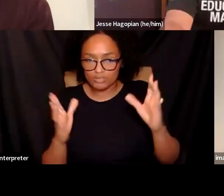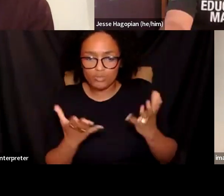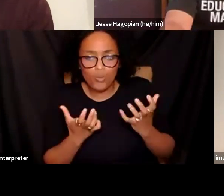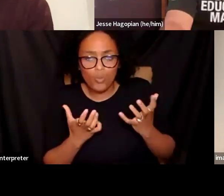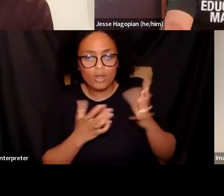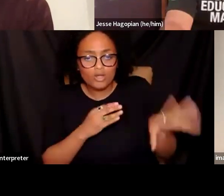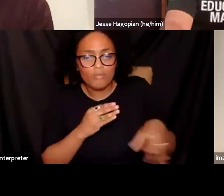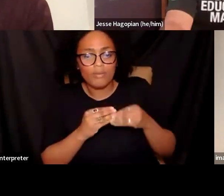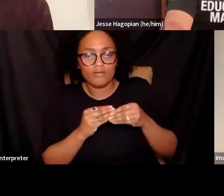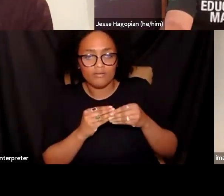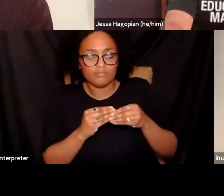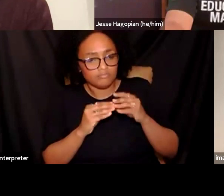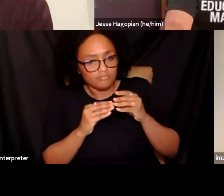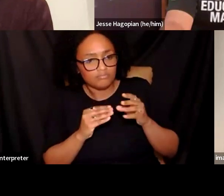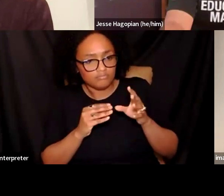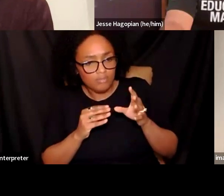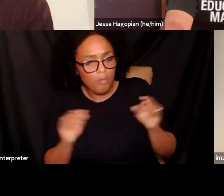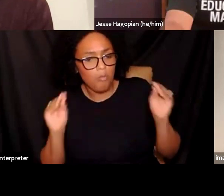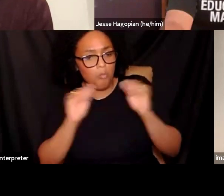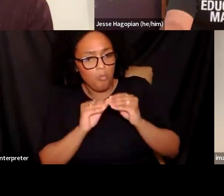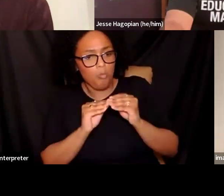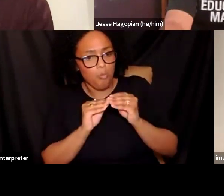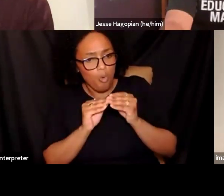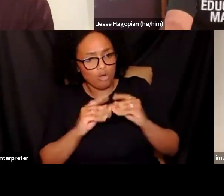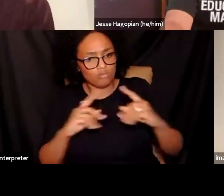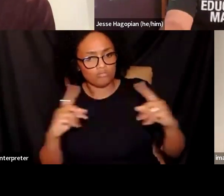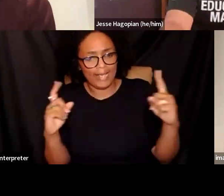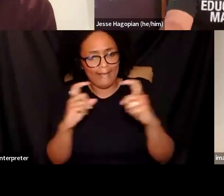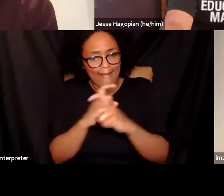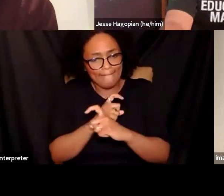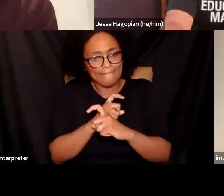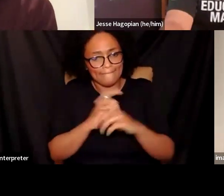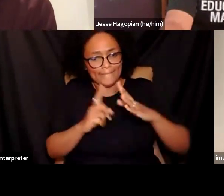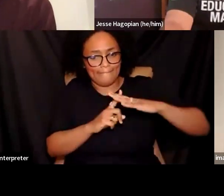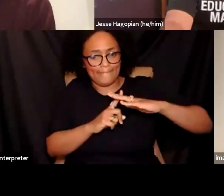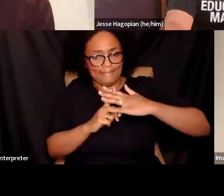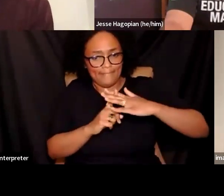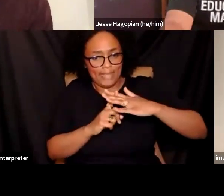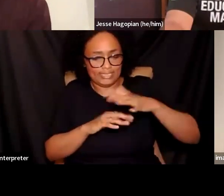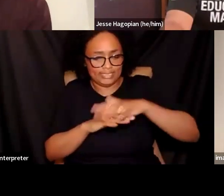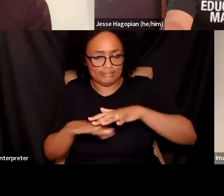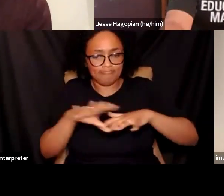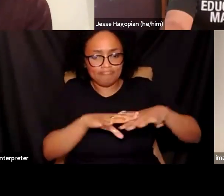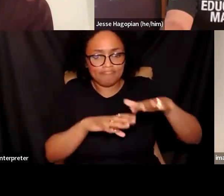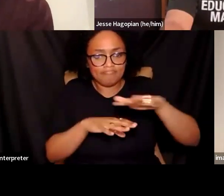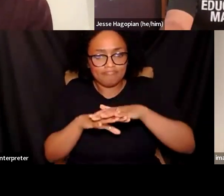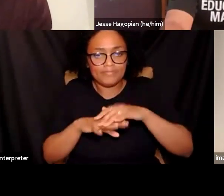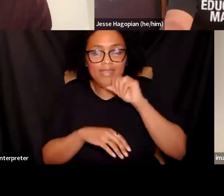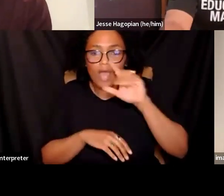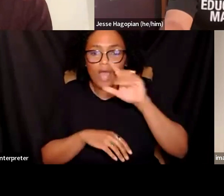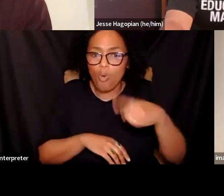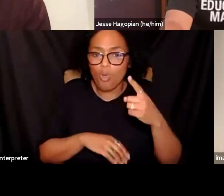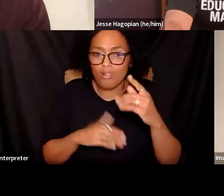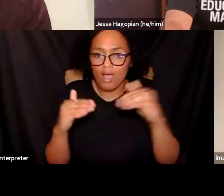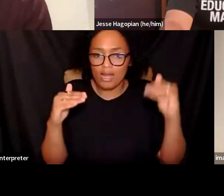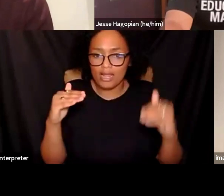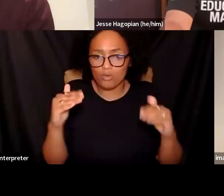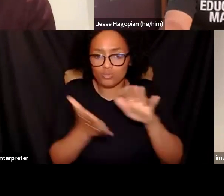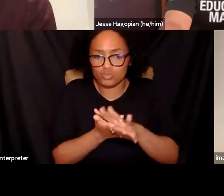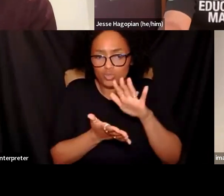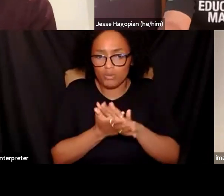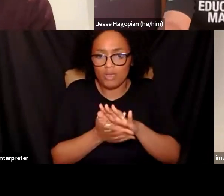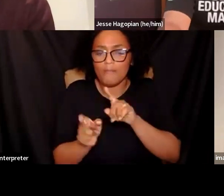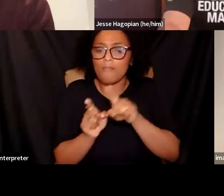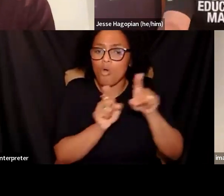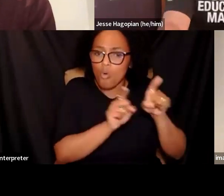the realities of separate and but unequal schooling, right? And to take seriously that story of material